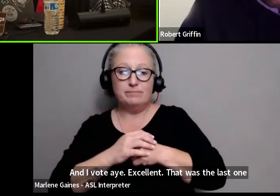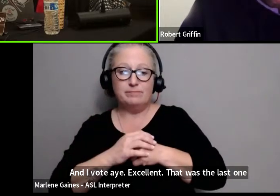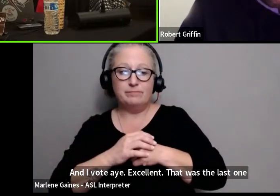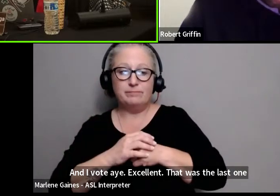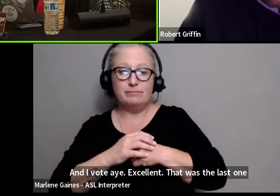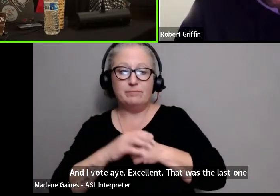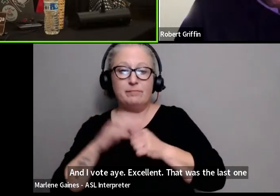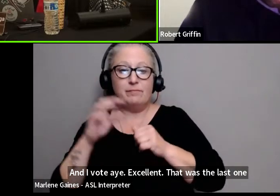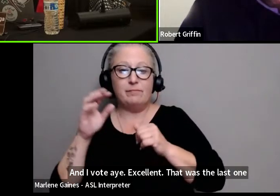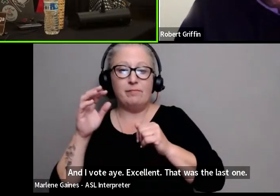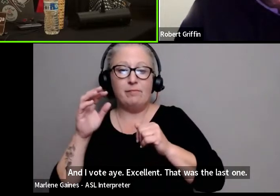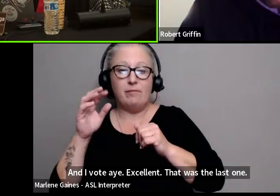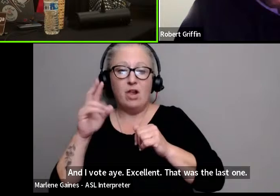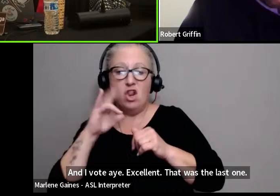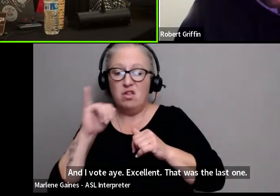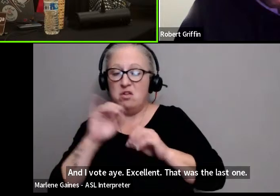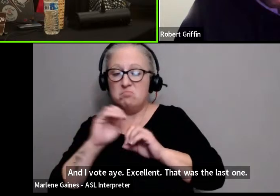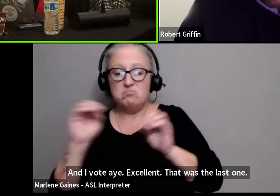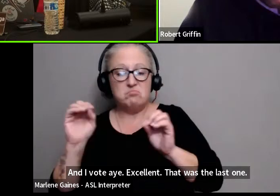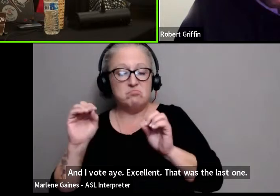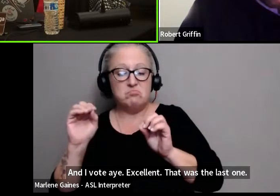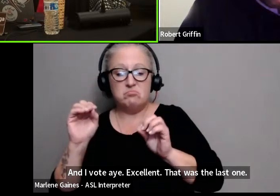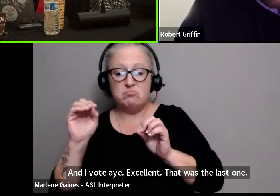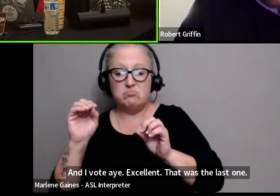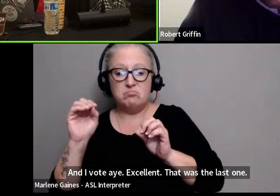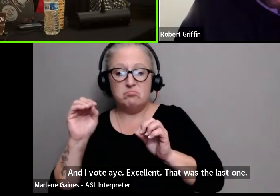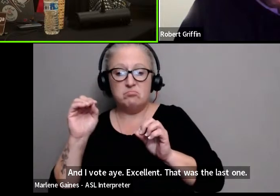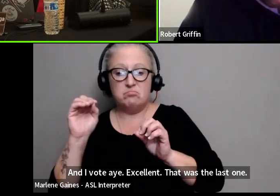Okay, it doesn't look like we have anything for